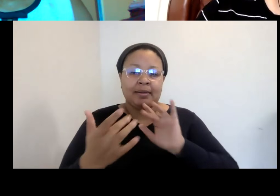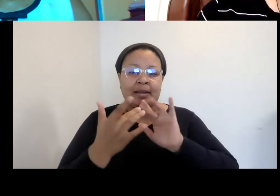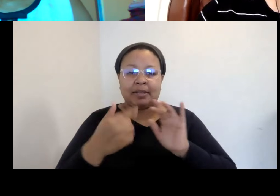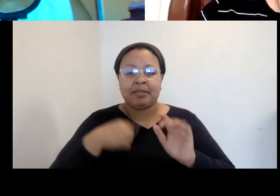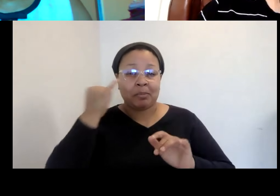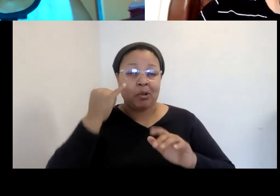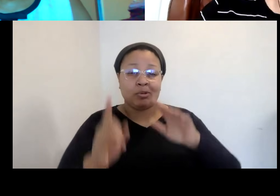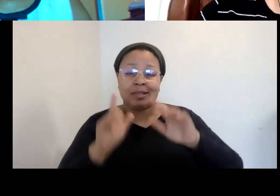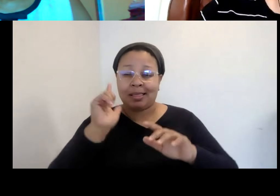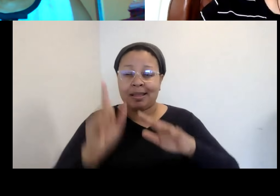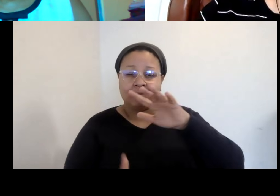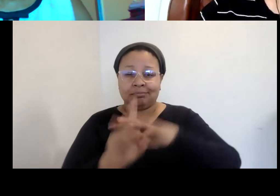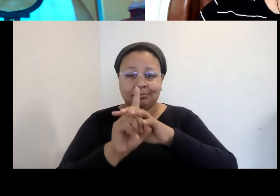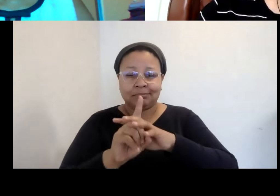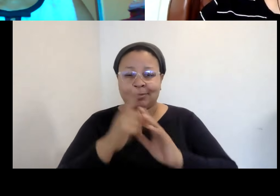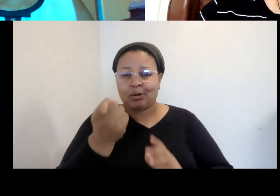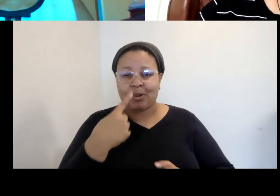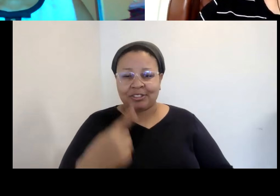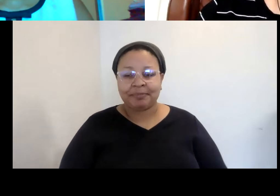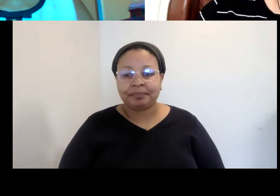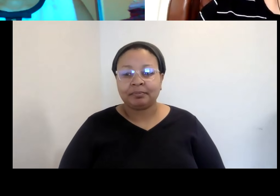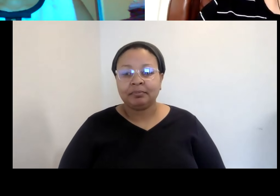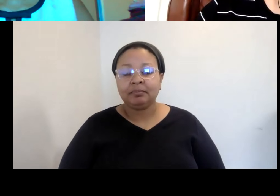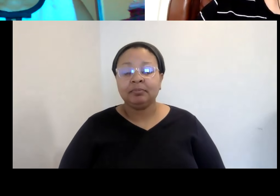Great. And we will have a